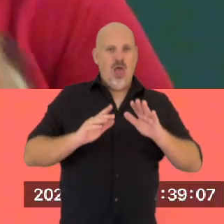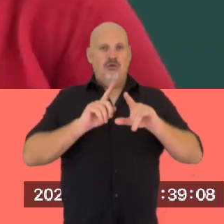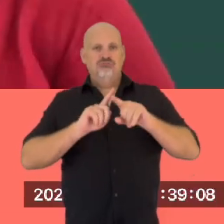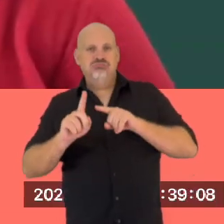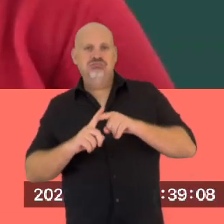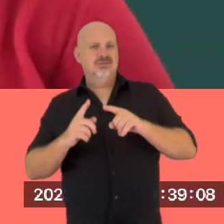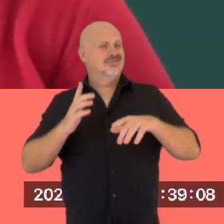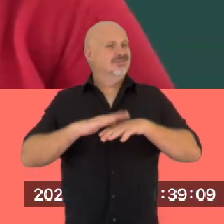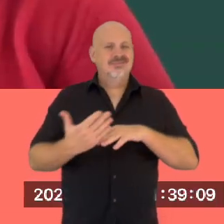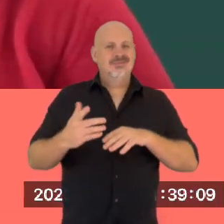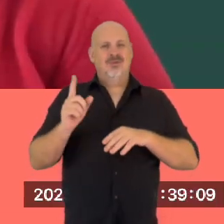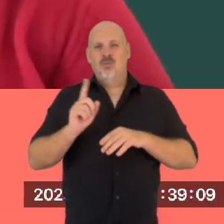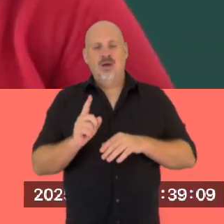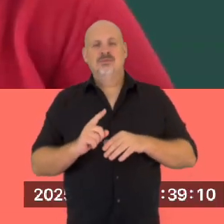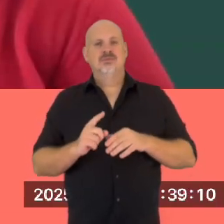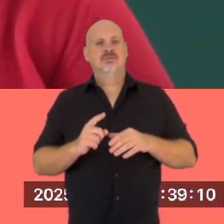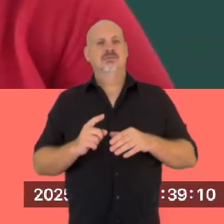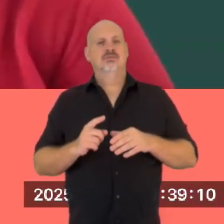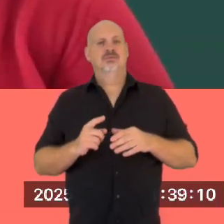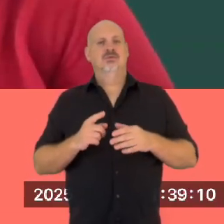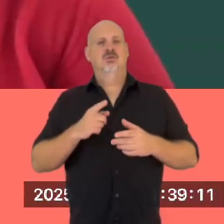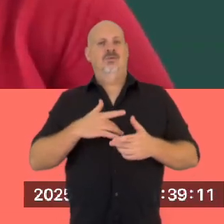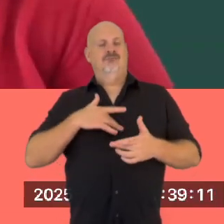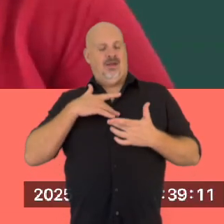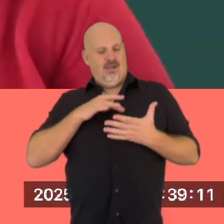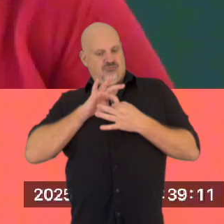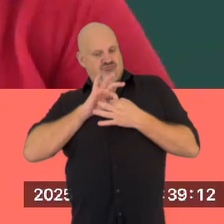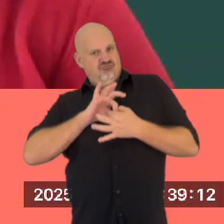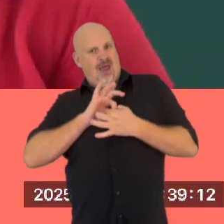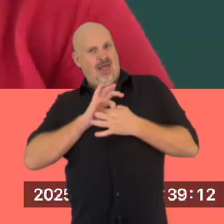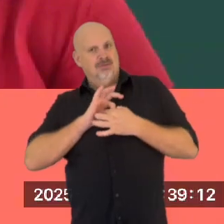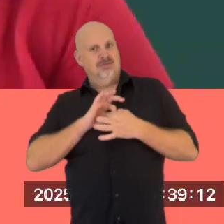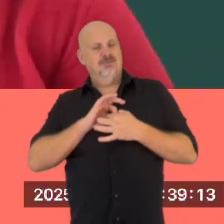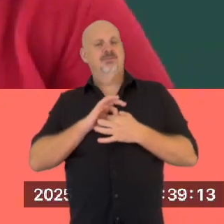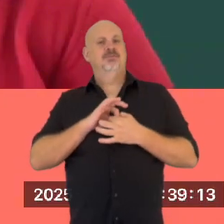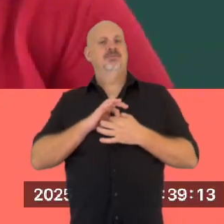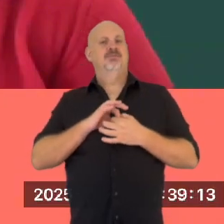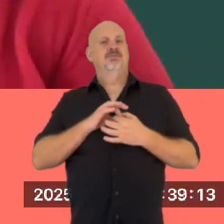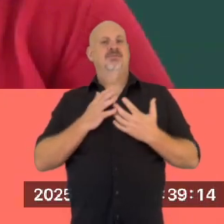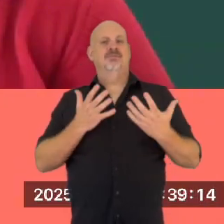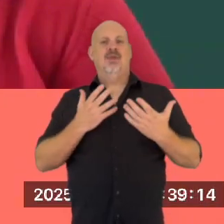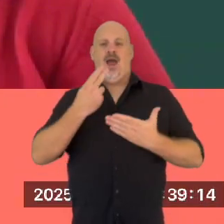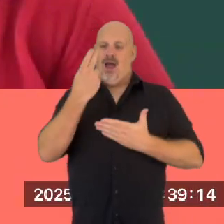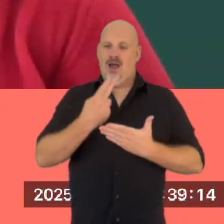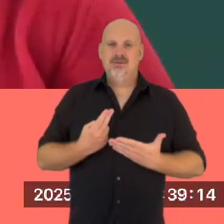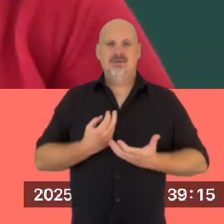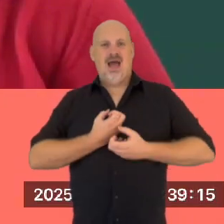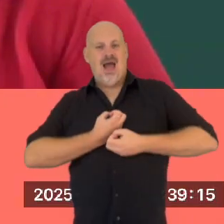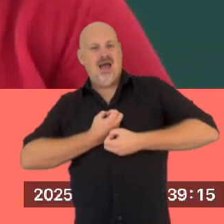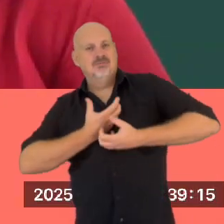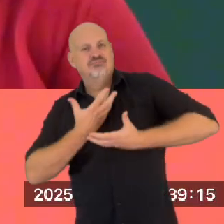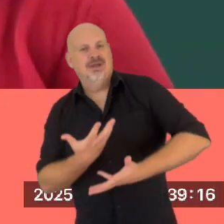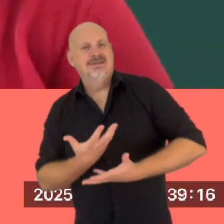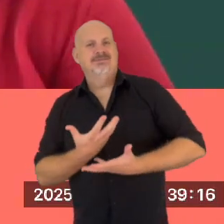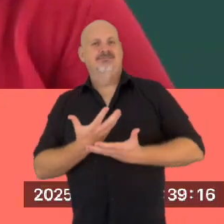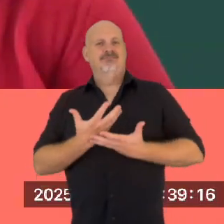painting and collage making and whatever it is that really gets you that you feel relatable to, and what you,